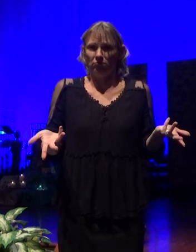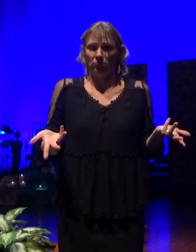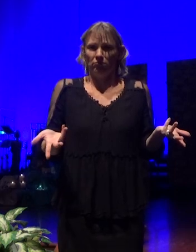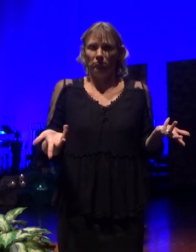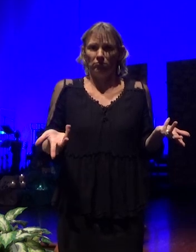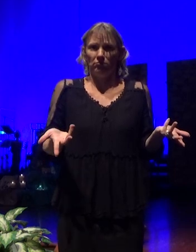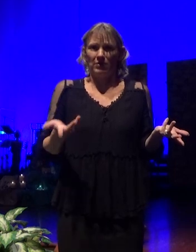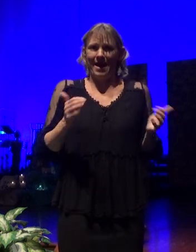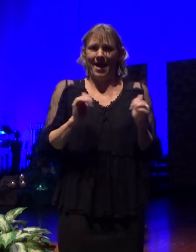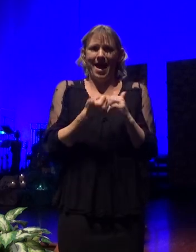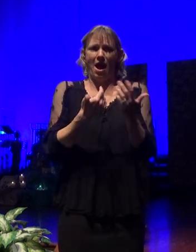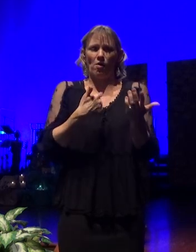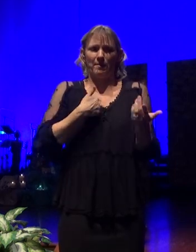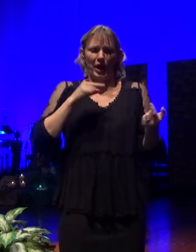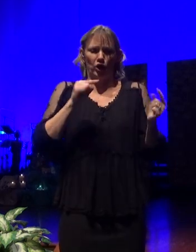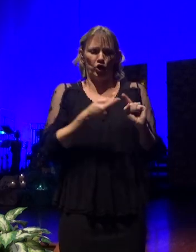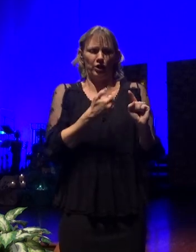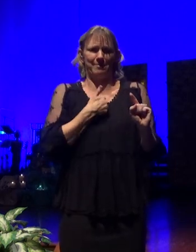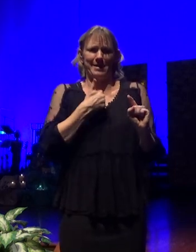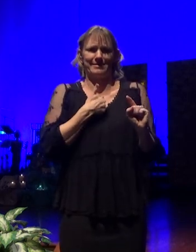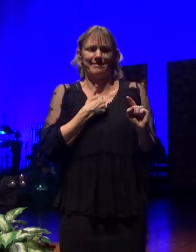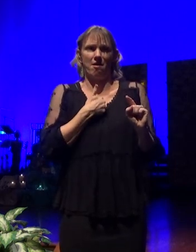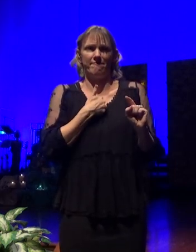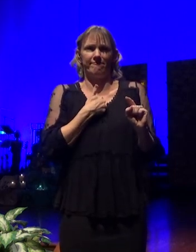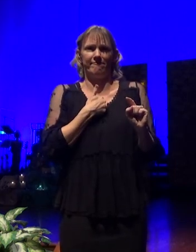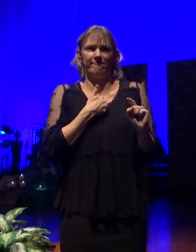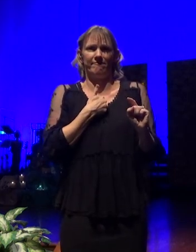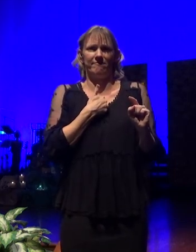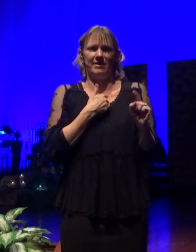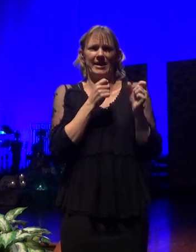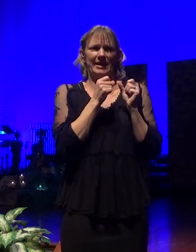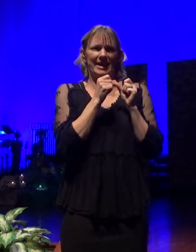am I harming myself by